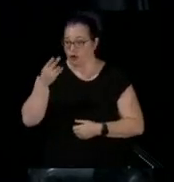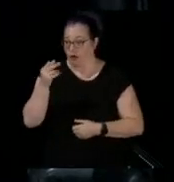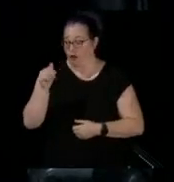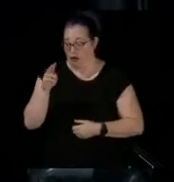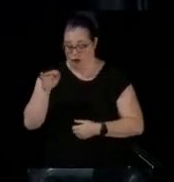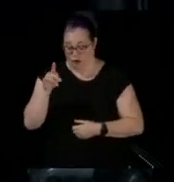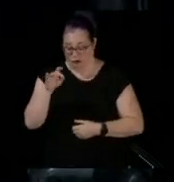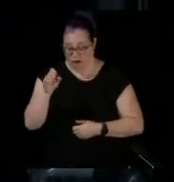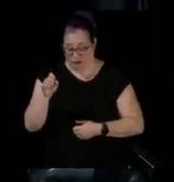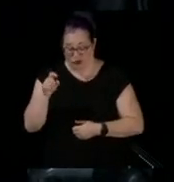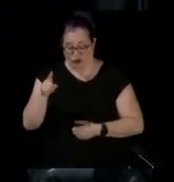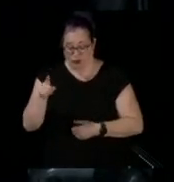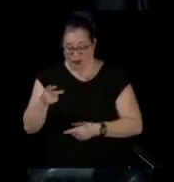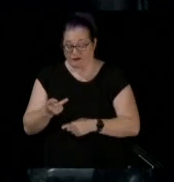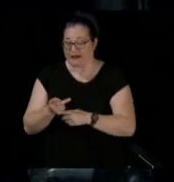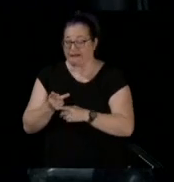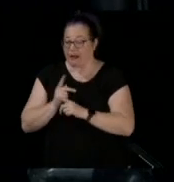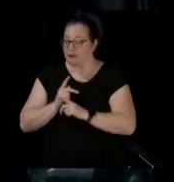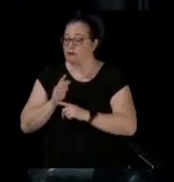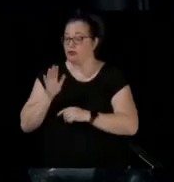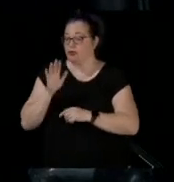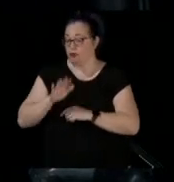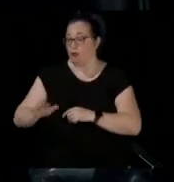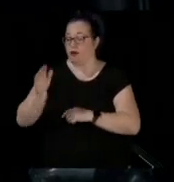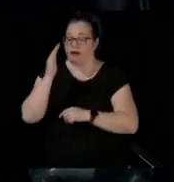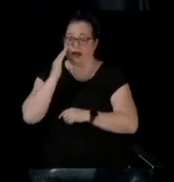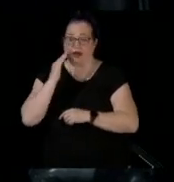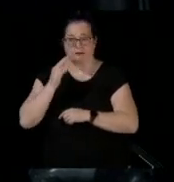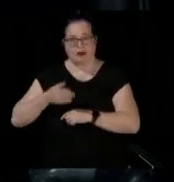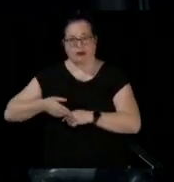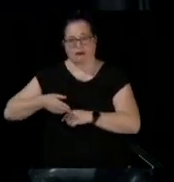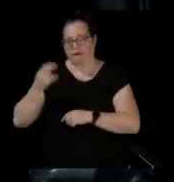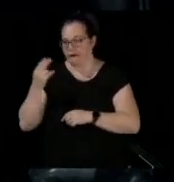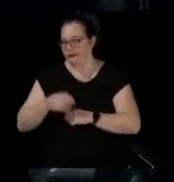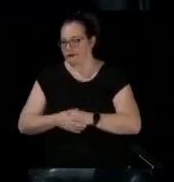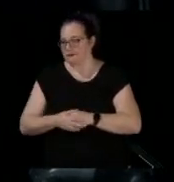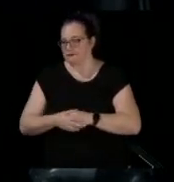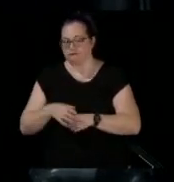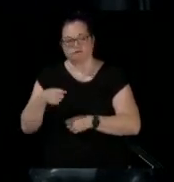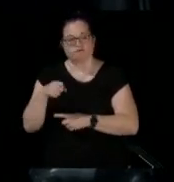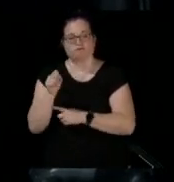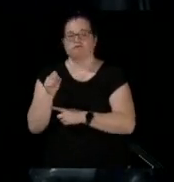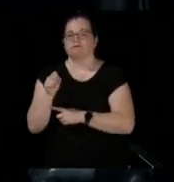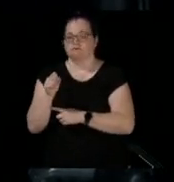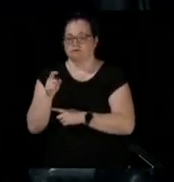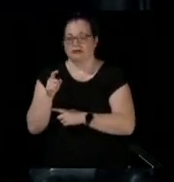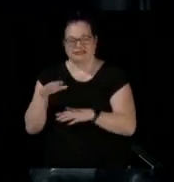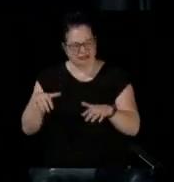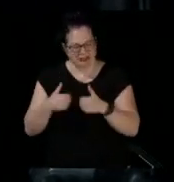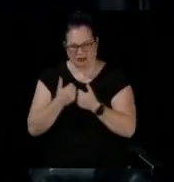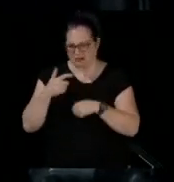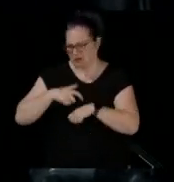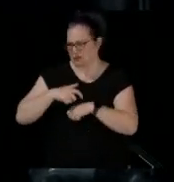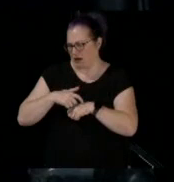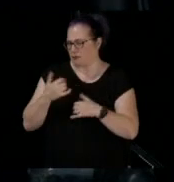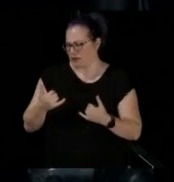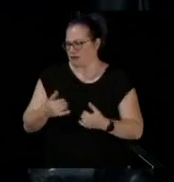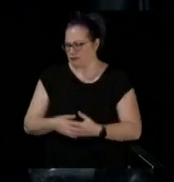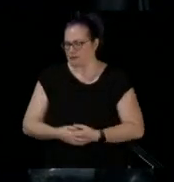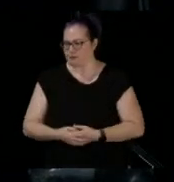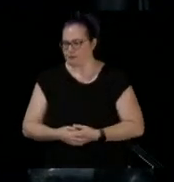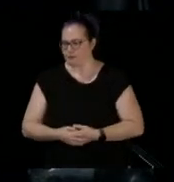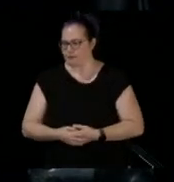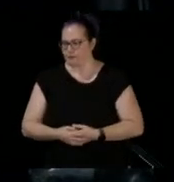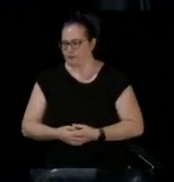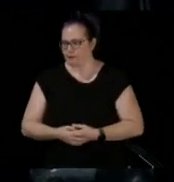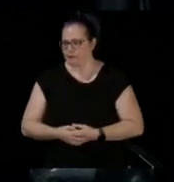your heads held high during one of the most challenging times in our world's history. You've proven